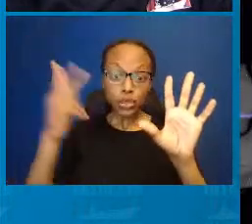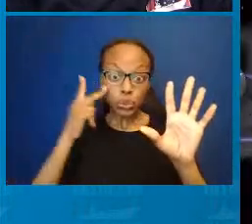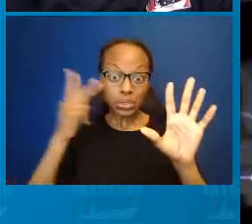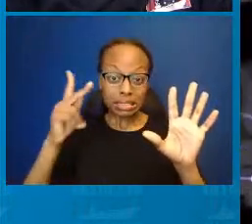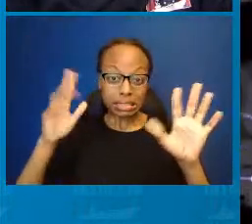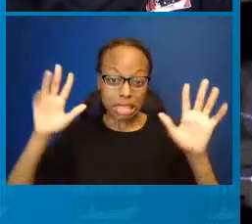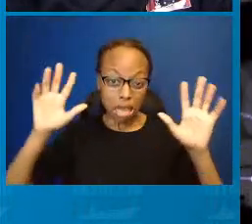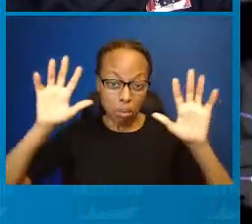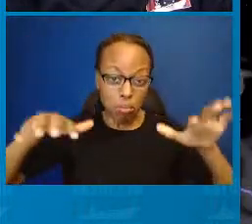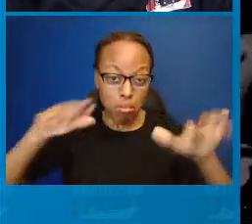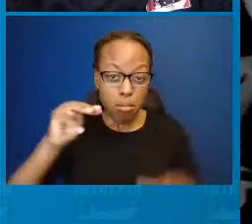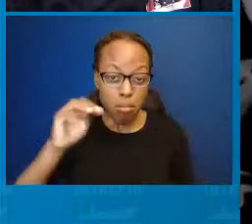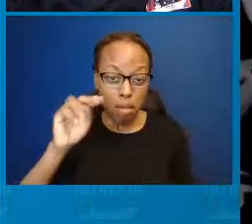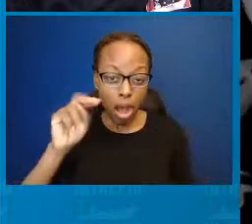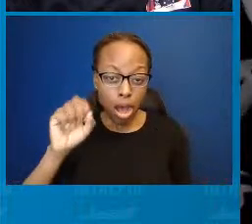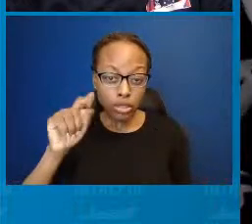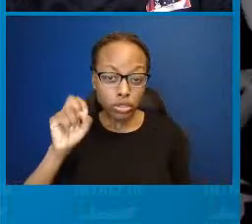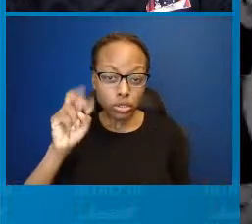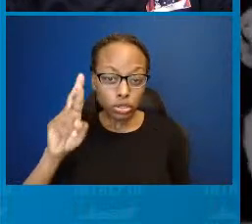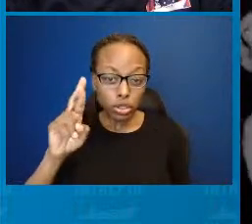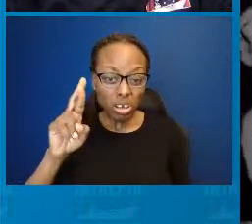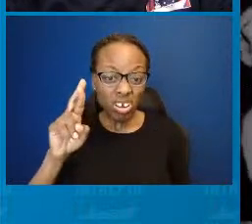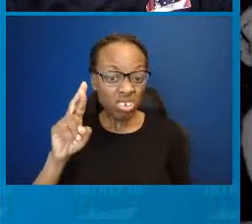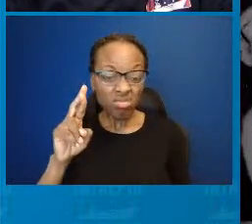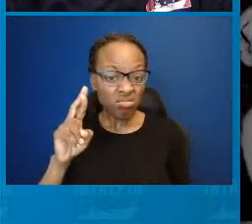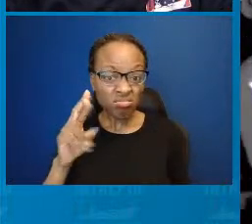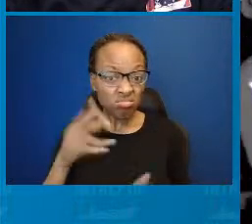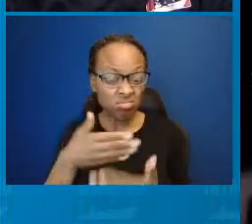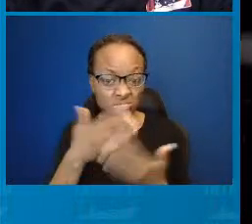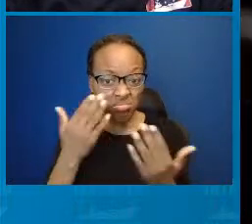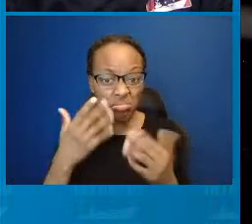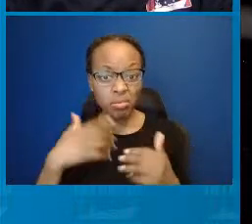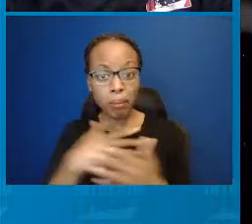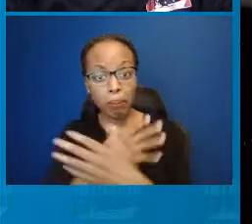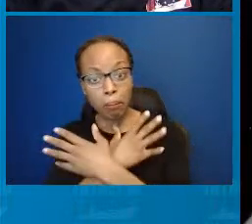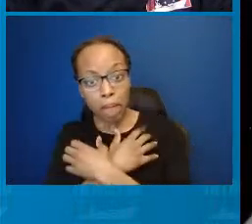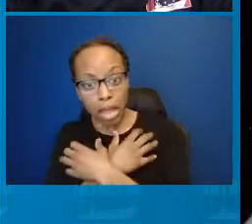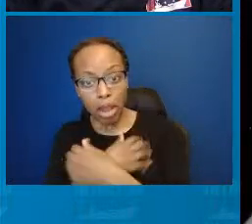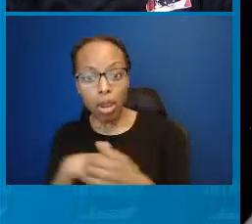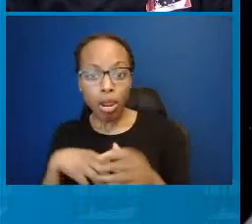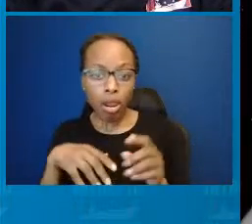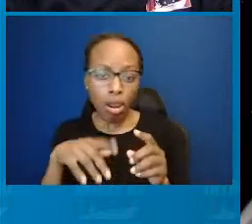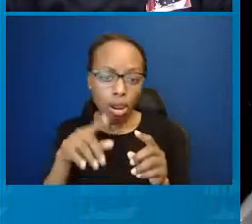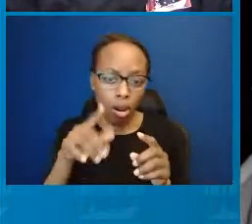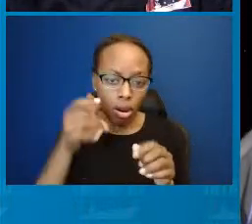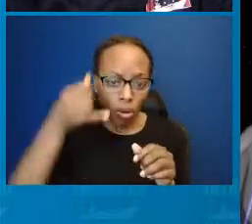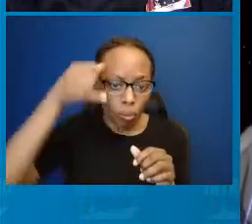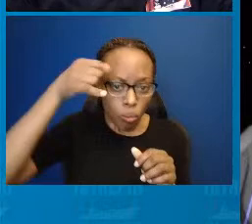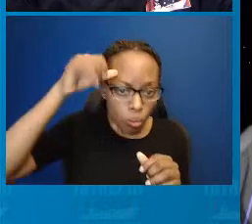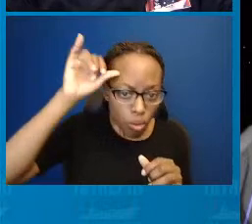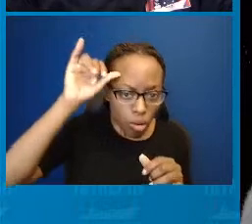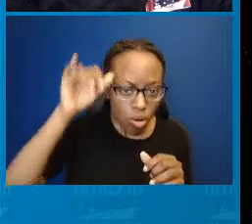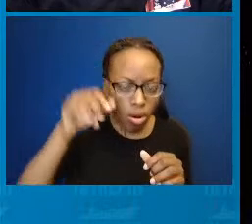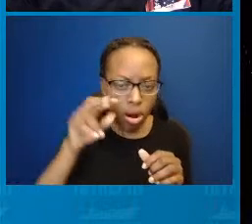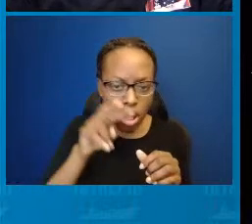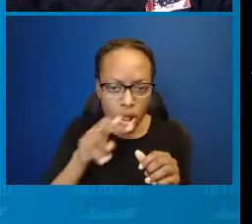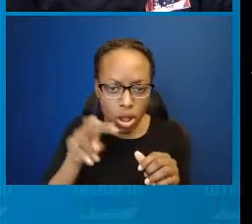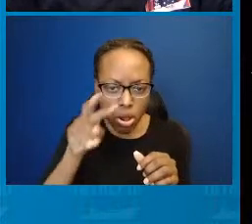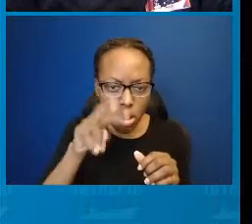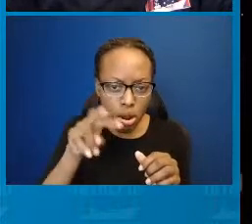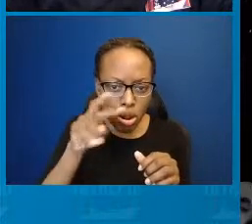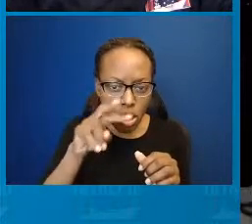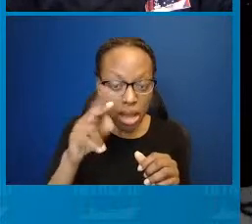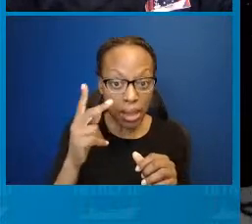bear. You might see some people. You might see a bull. But then if we look over close to Andromeda, you